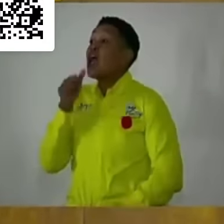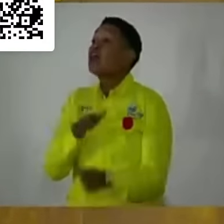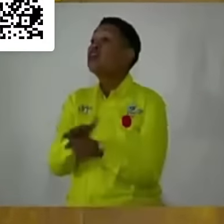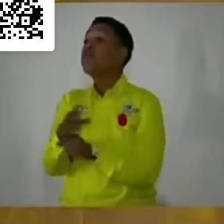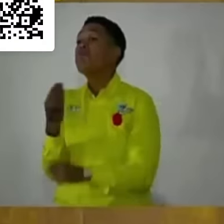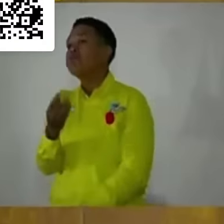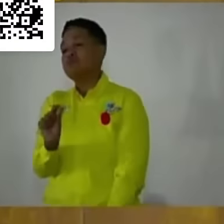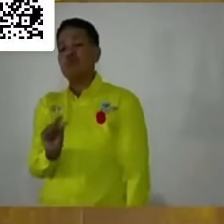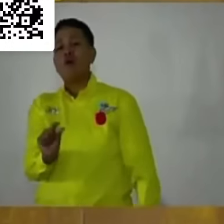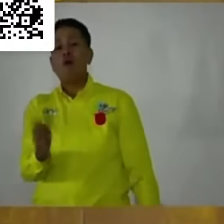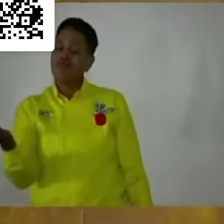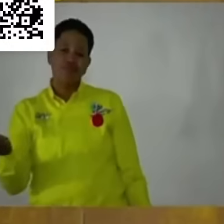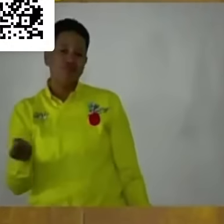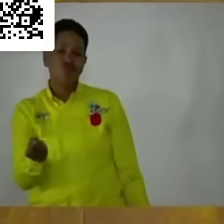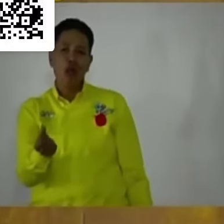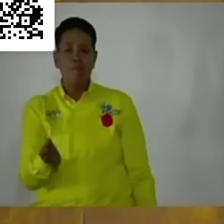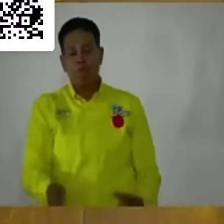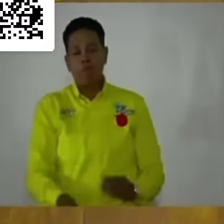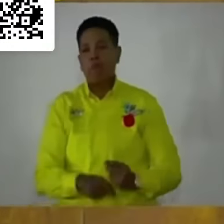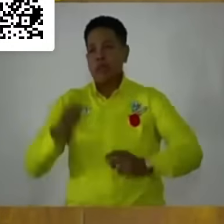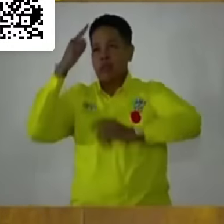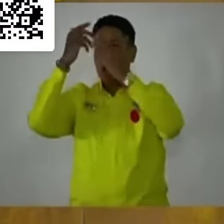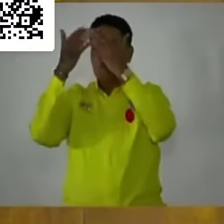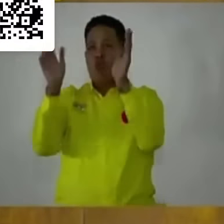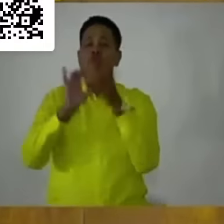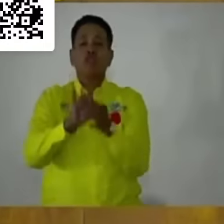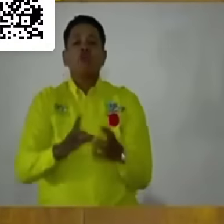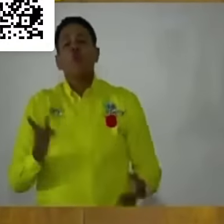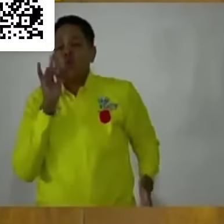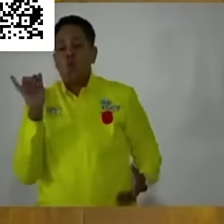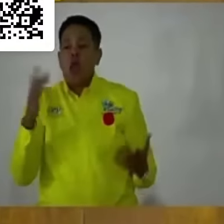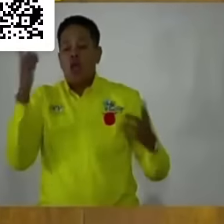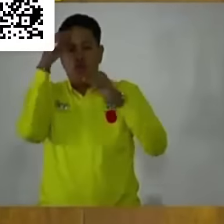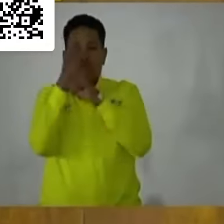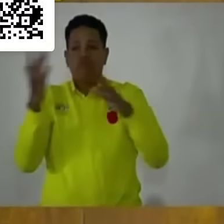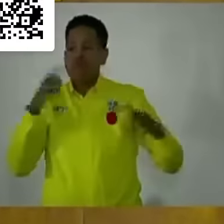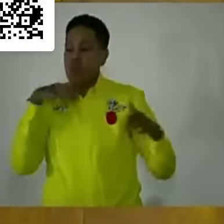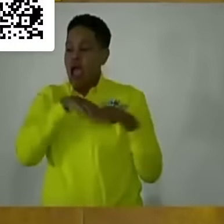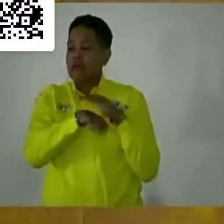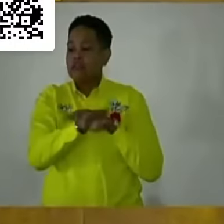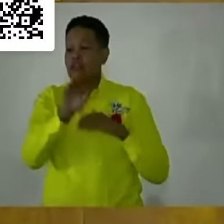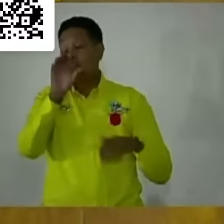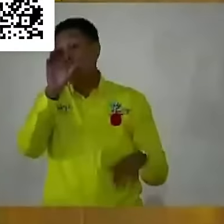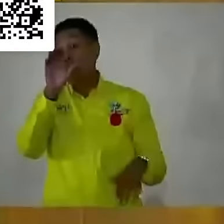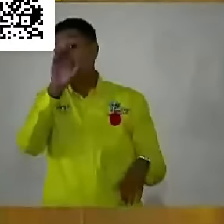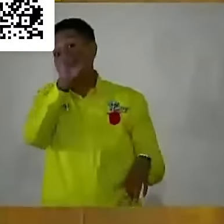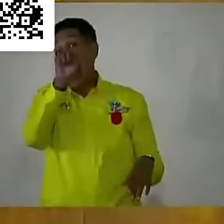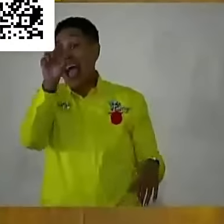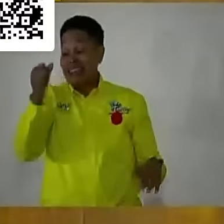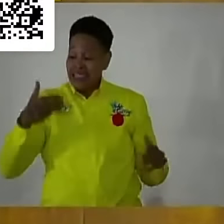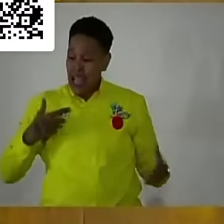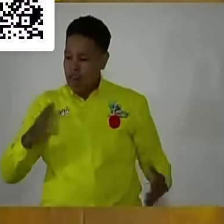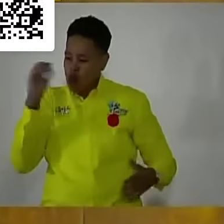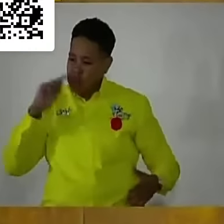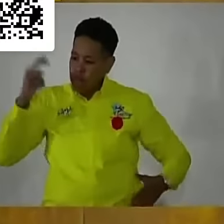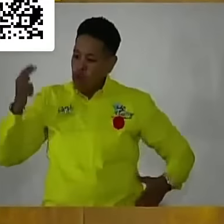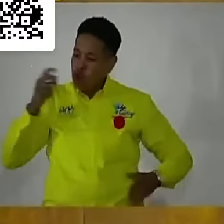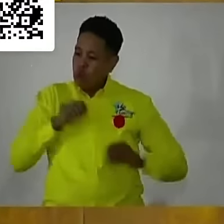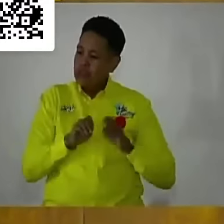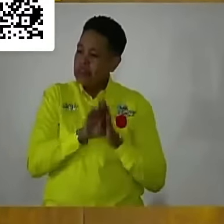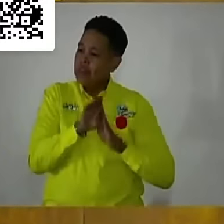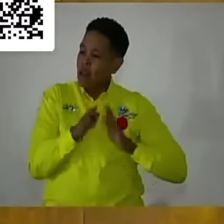thinking about what the relationship more broadly could be, including access to the assets of the companies for use in a